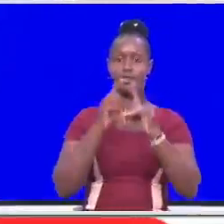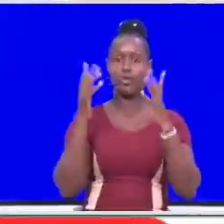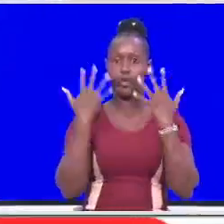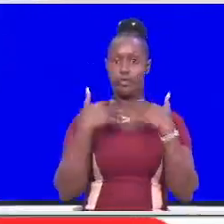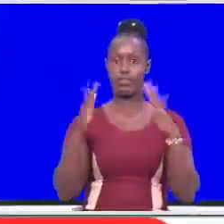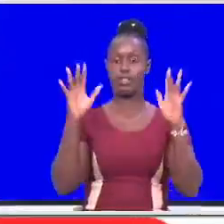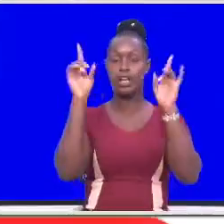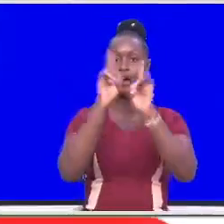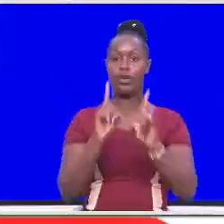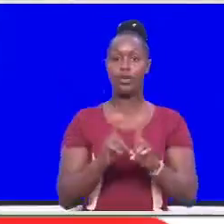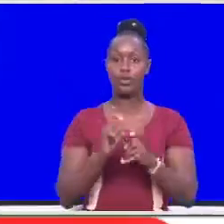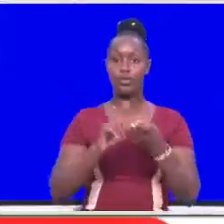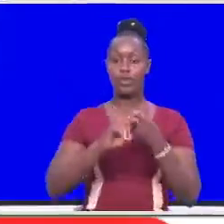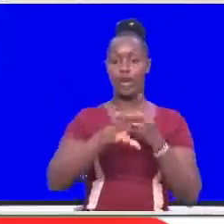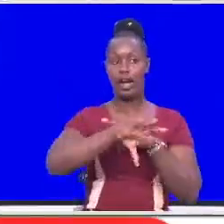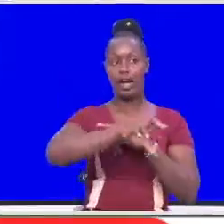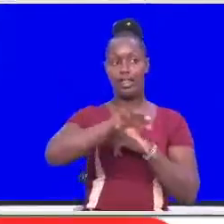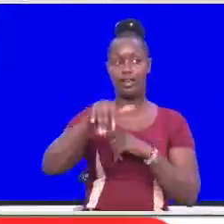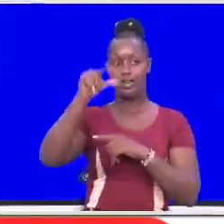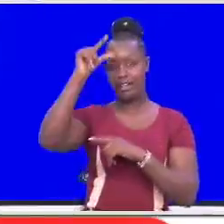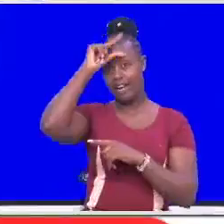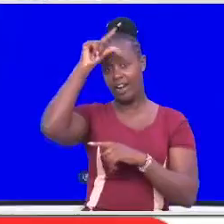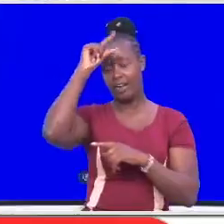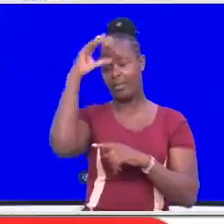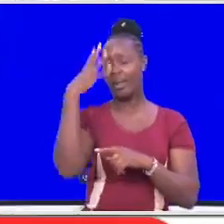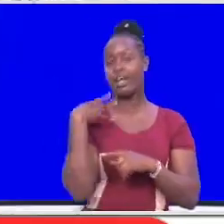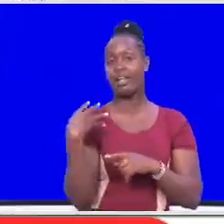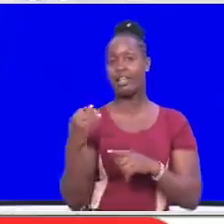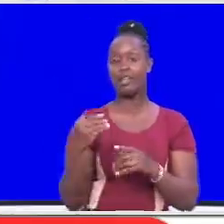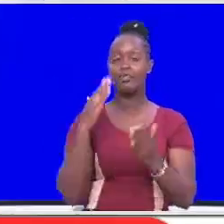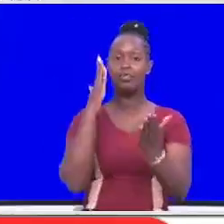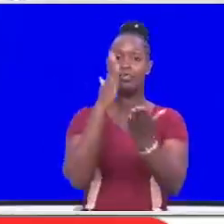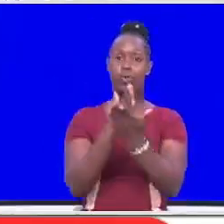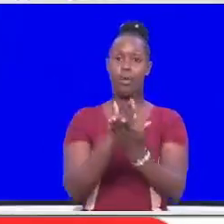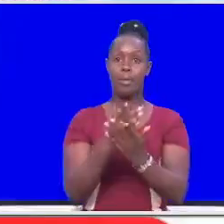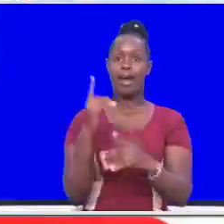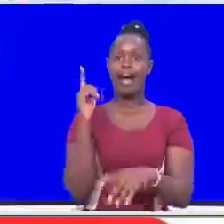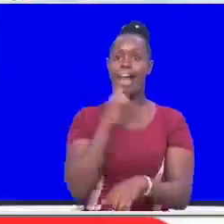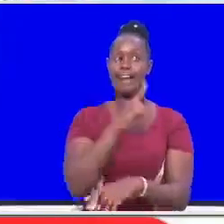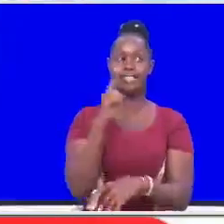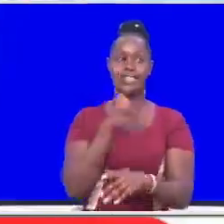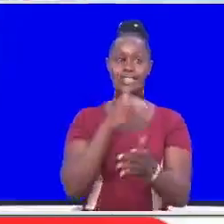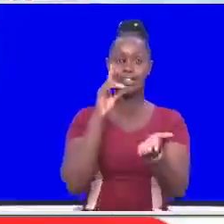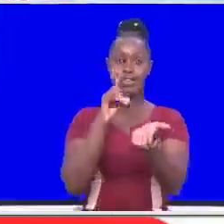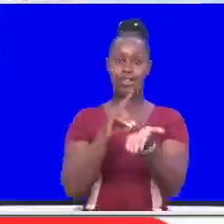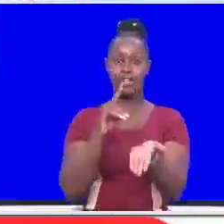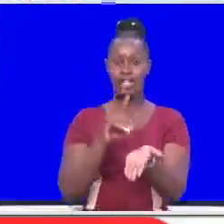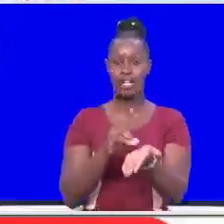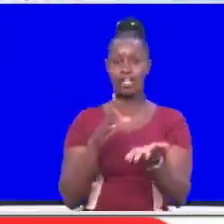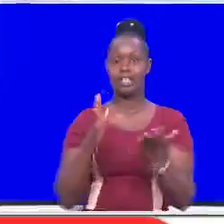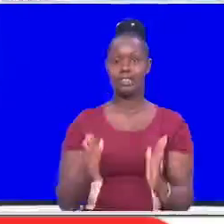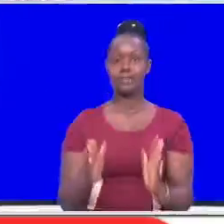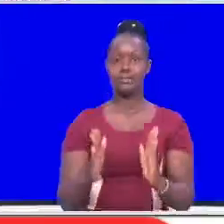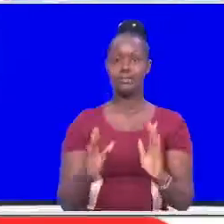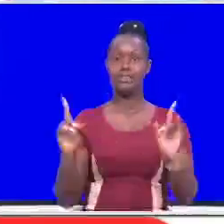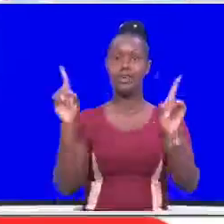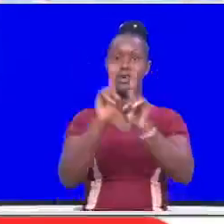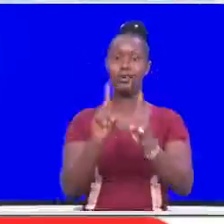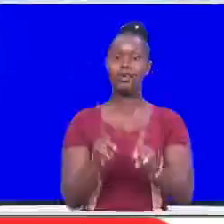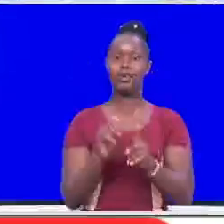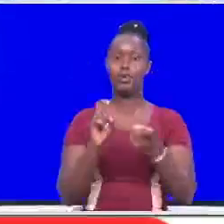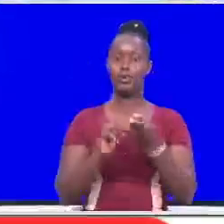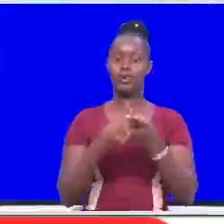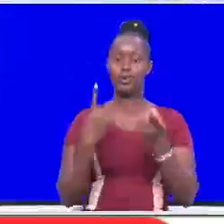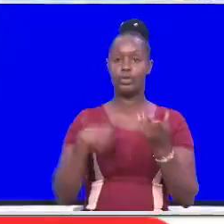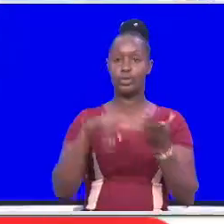one, we want the county governments in the different parts of the country to stop harassing doctors. Msafara huu hatimaye ulielekea katika makao makuu